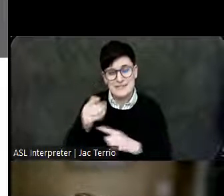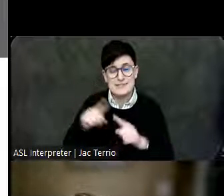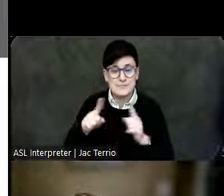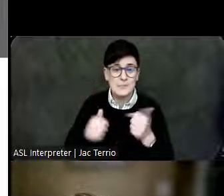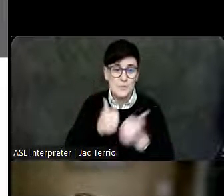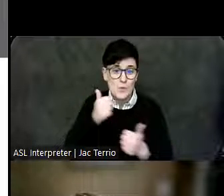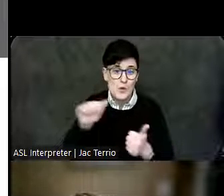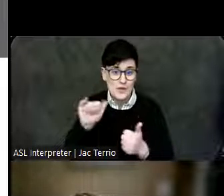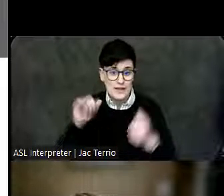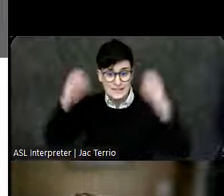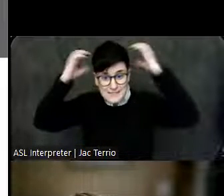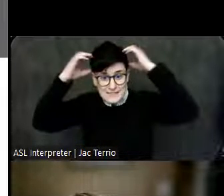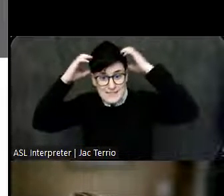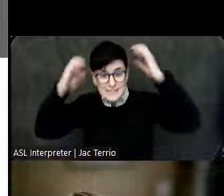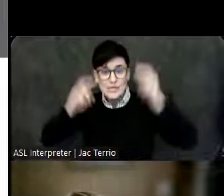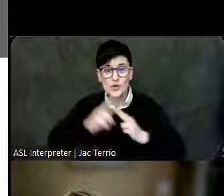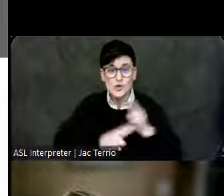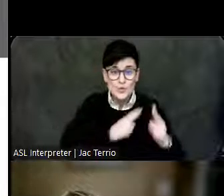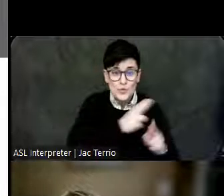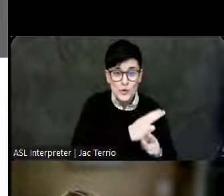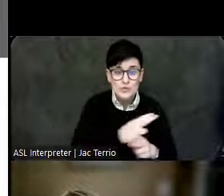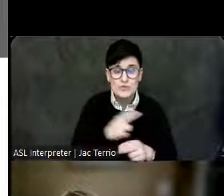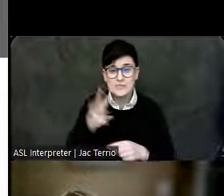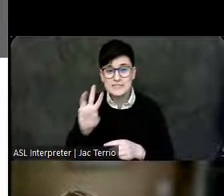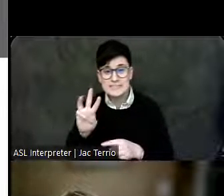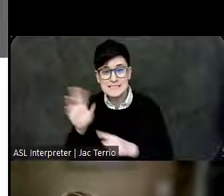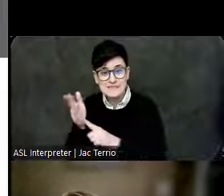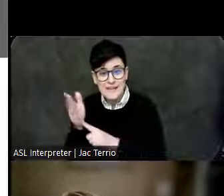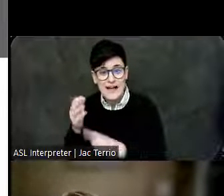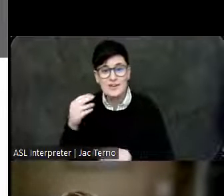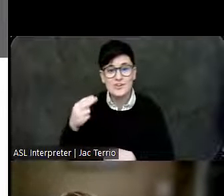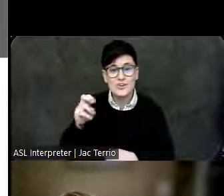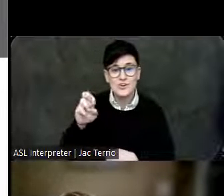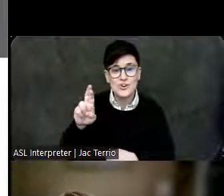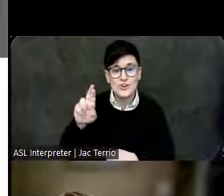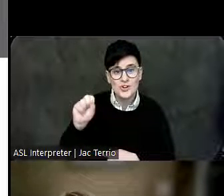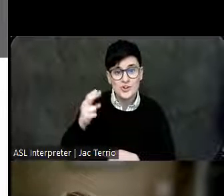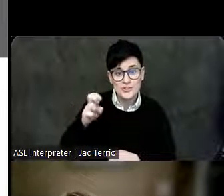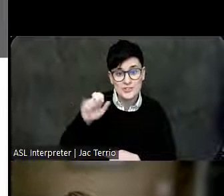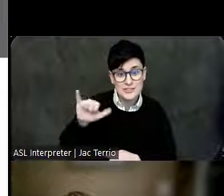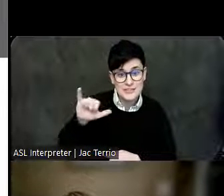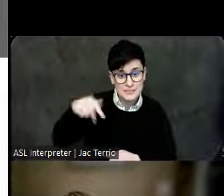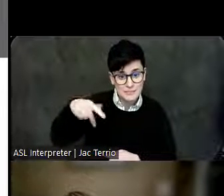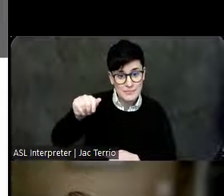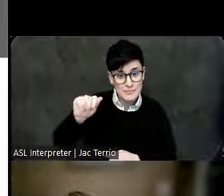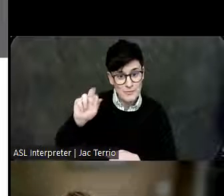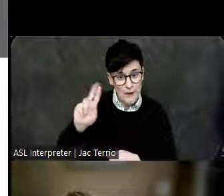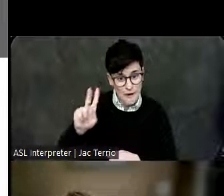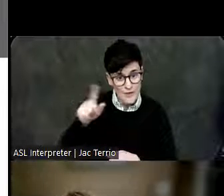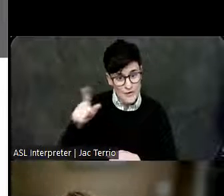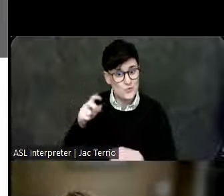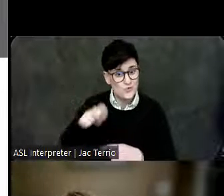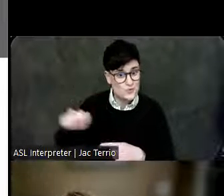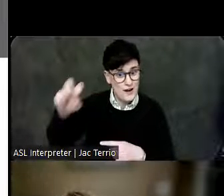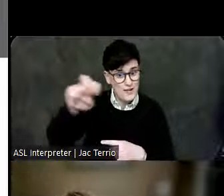Disney, Universal, Six Flags, Hershey Park, like those ones where you might be traveling to, they all